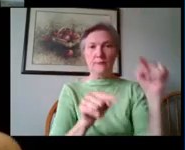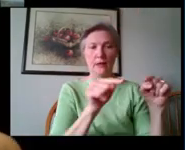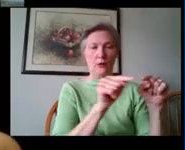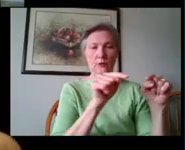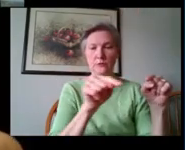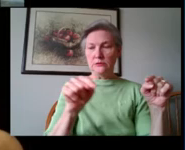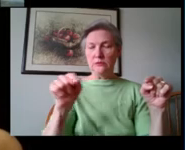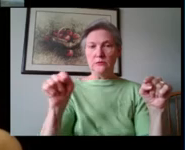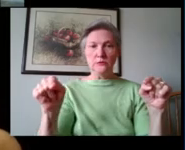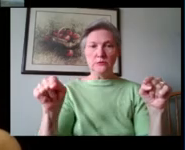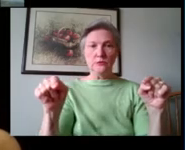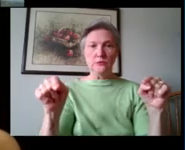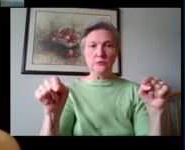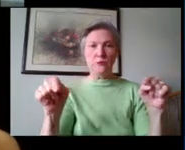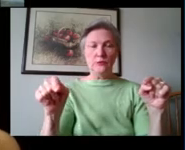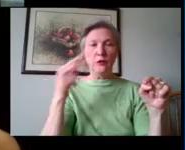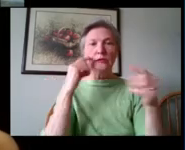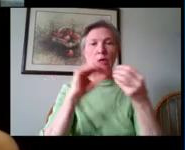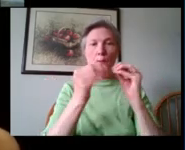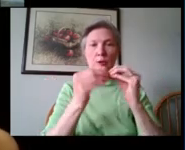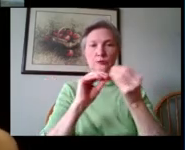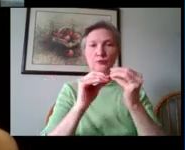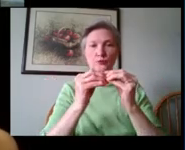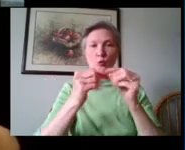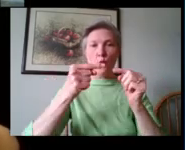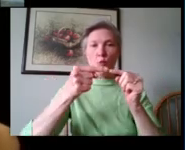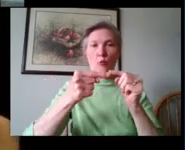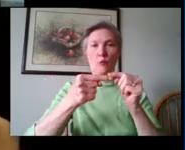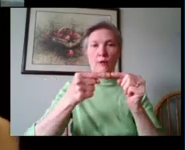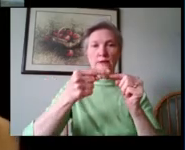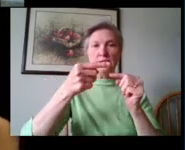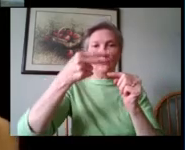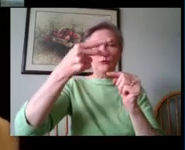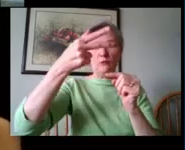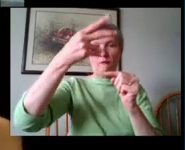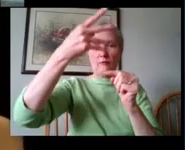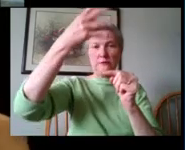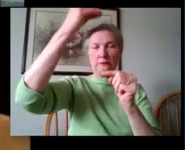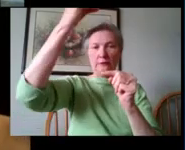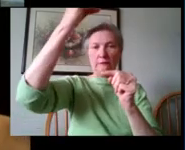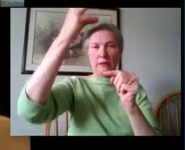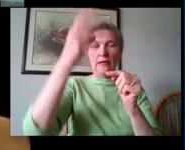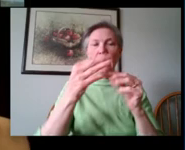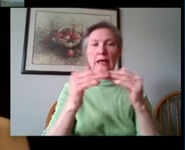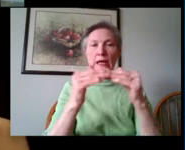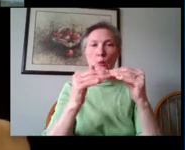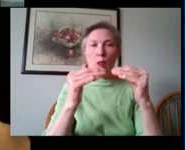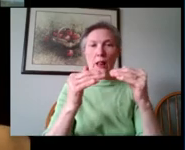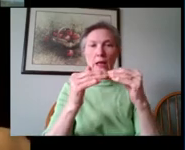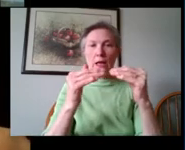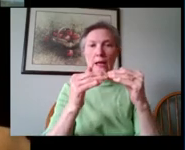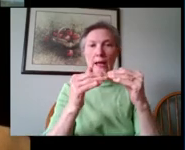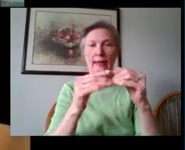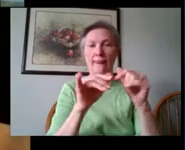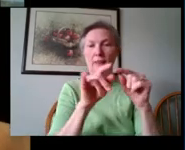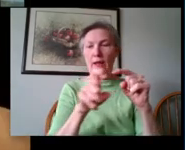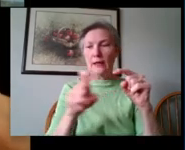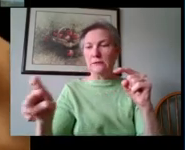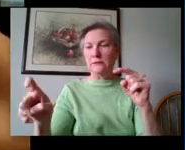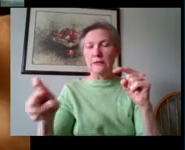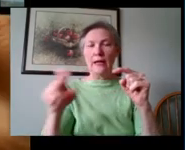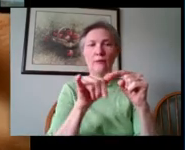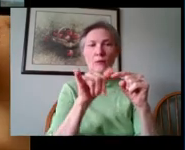axes, they're numbered, right? So there's a scale that's happening that's numbered equally on the x-axis and the